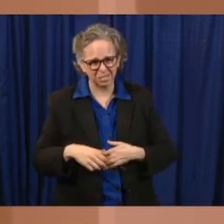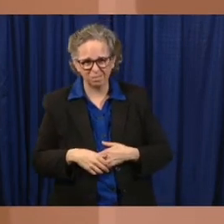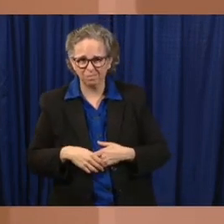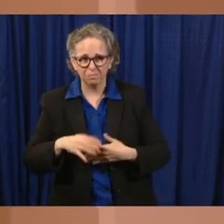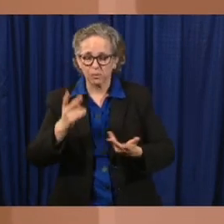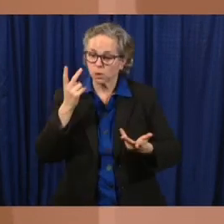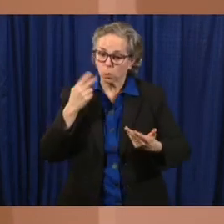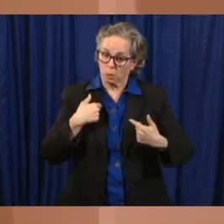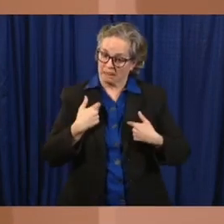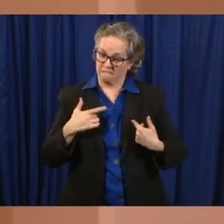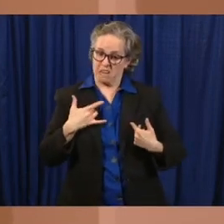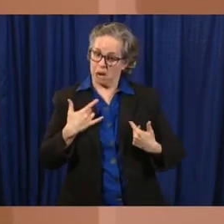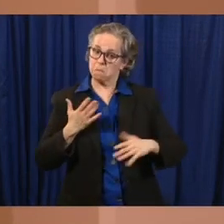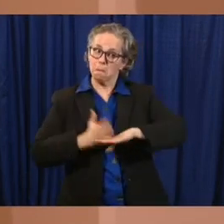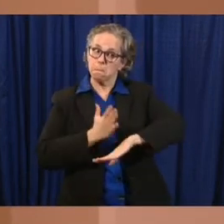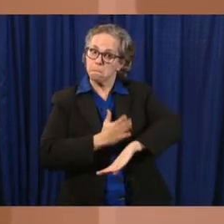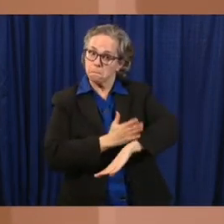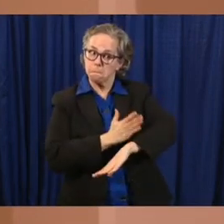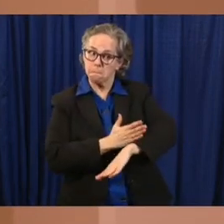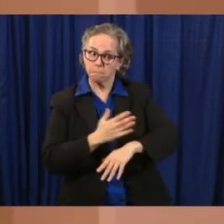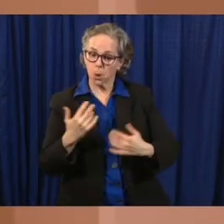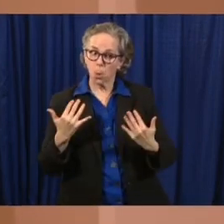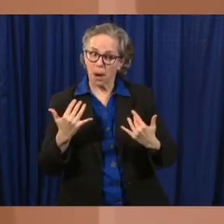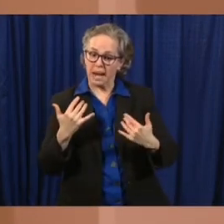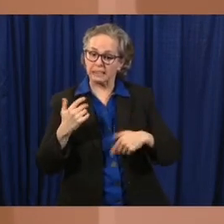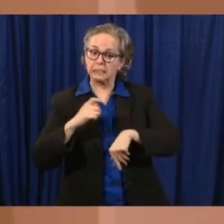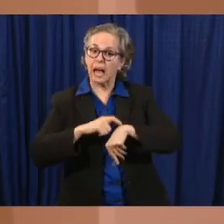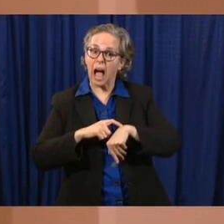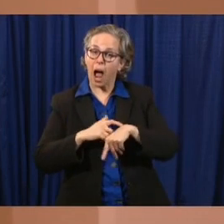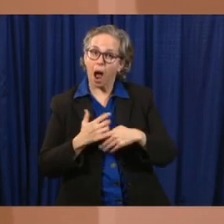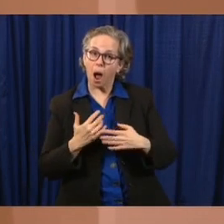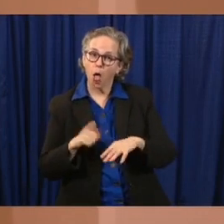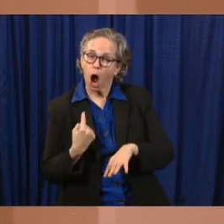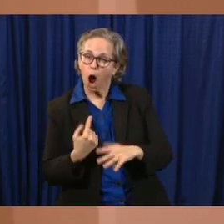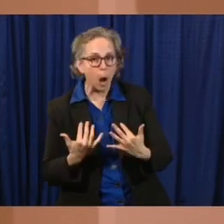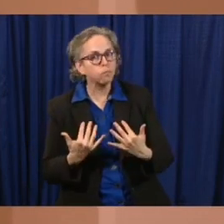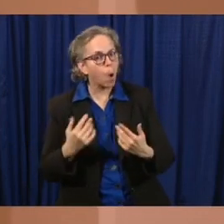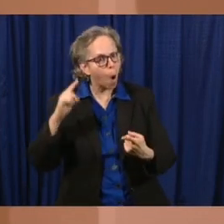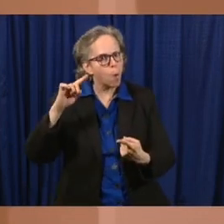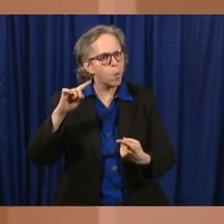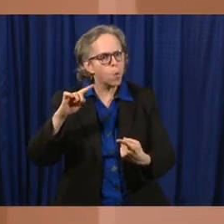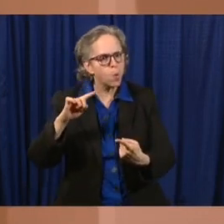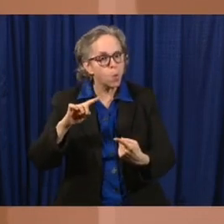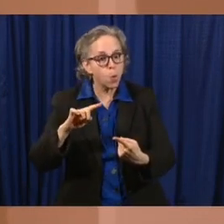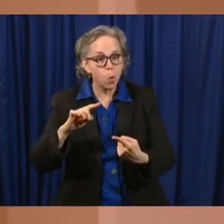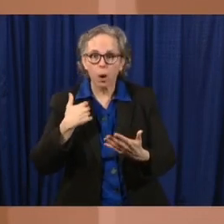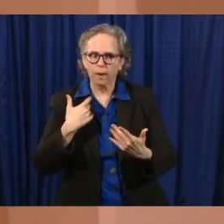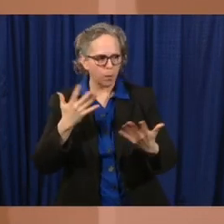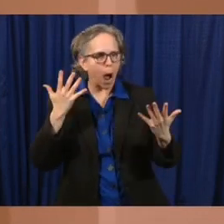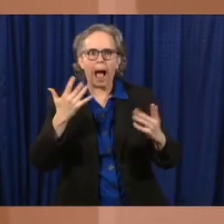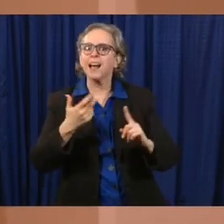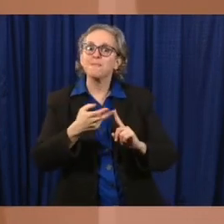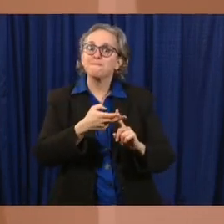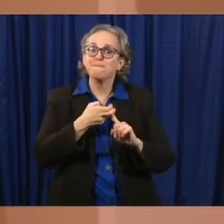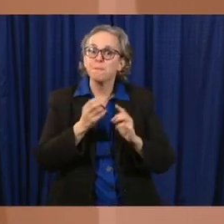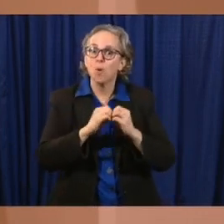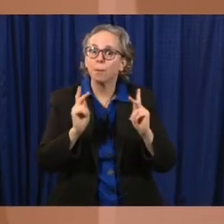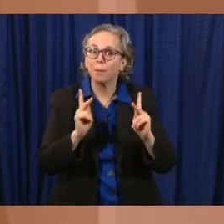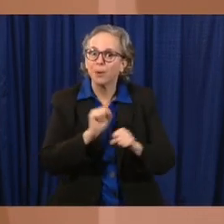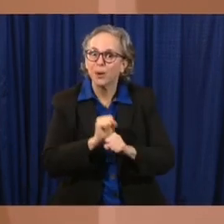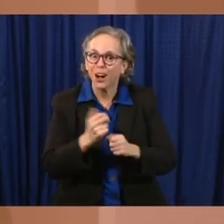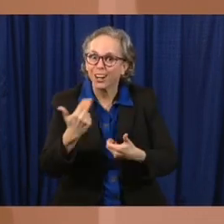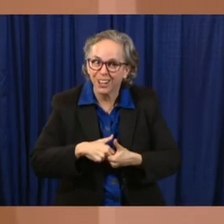improvements. The wait times are less than the number of people we have on task. It's just we still have a mismatch between the number of